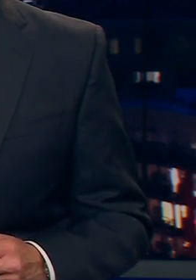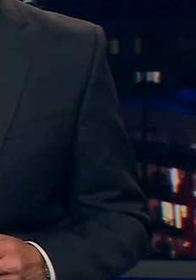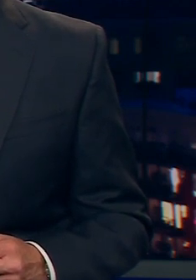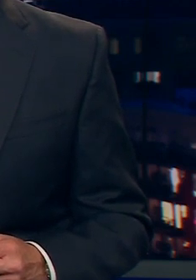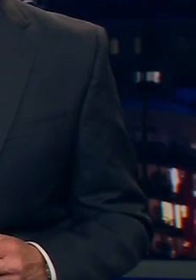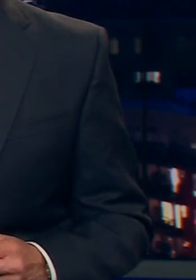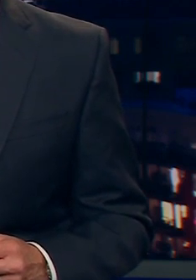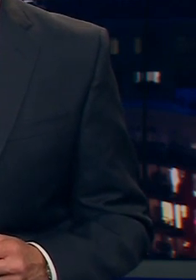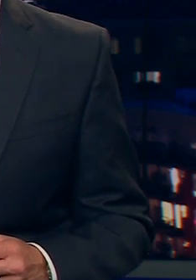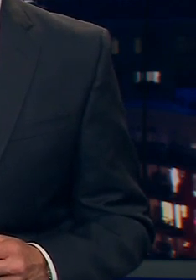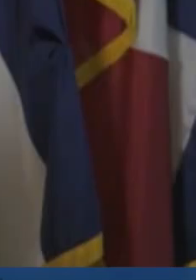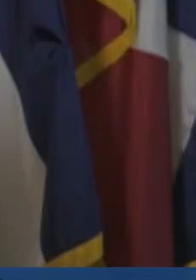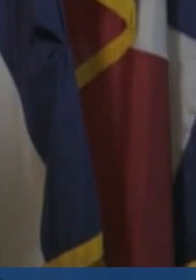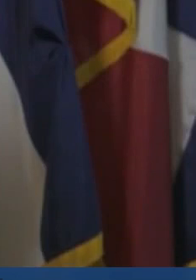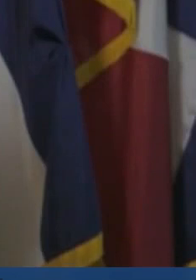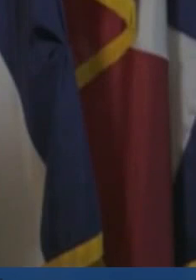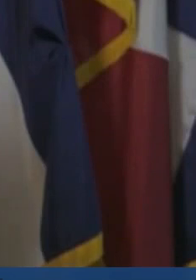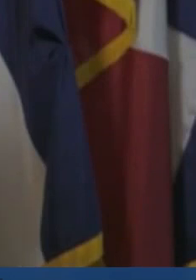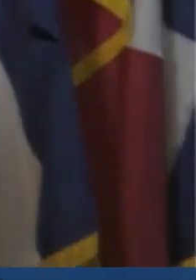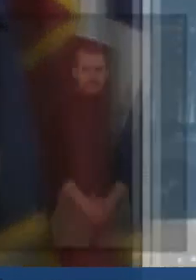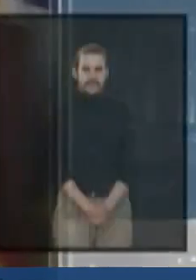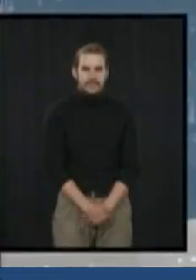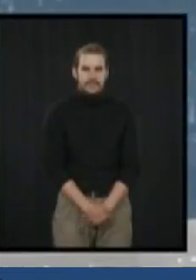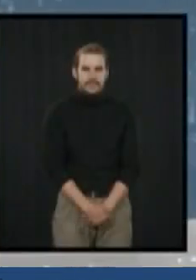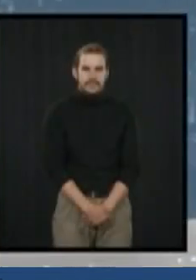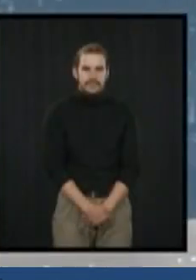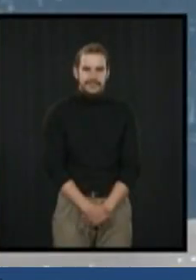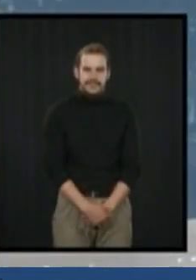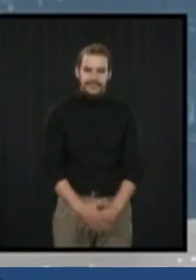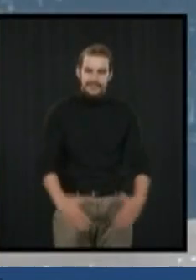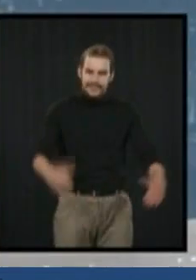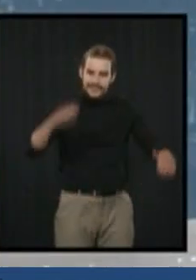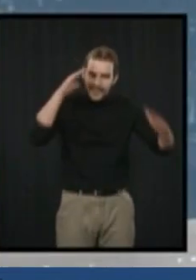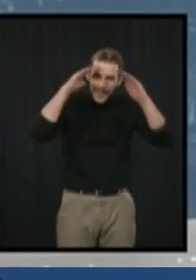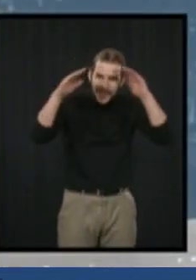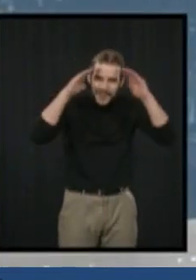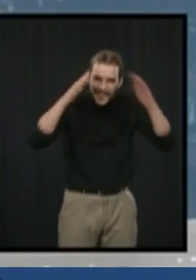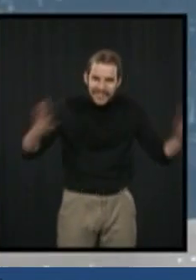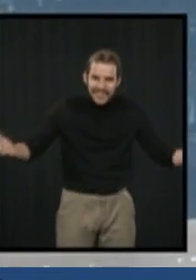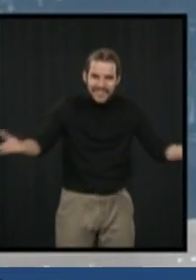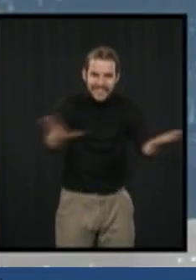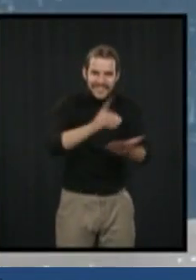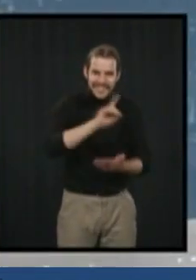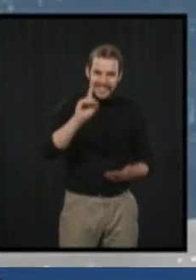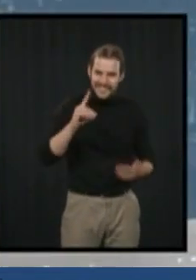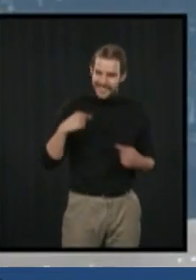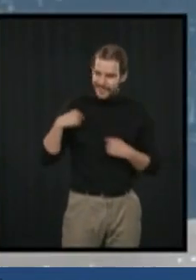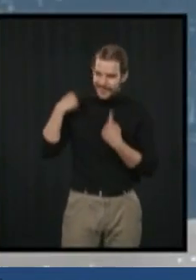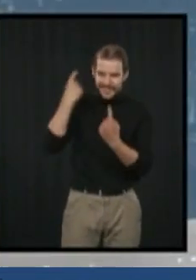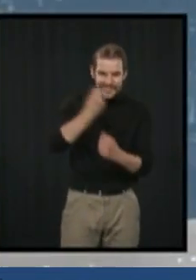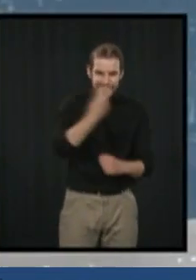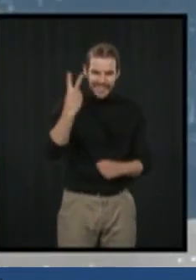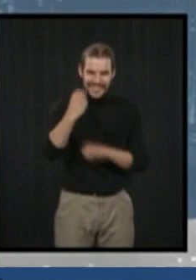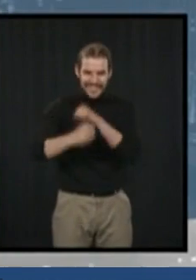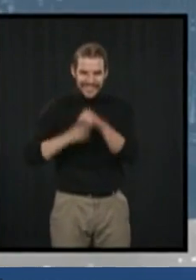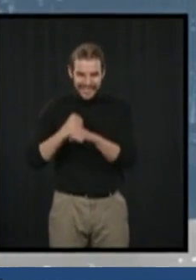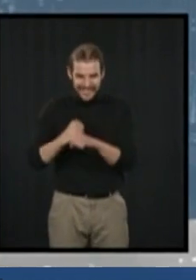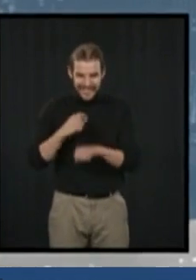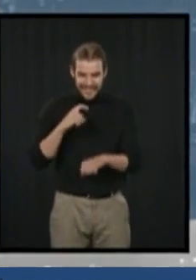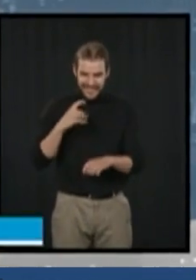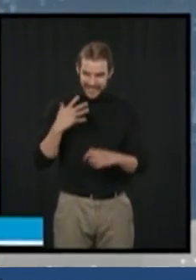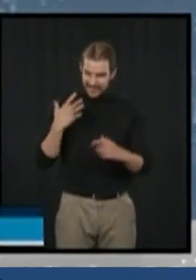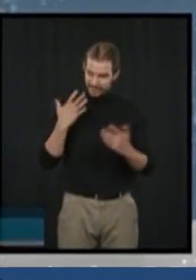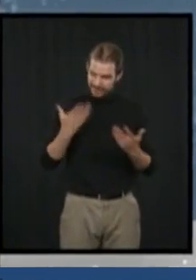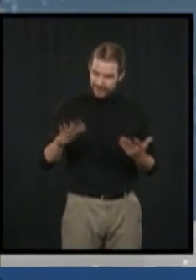he's most proud of. Hello, Denver. After 12 years, my time as your mayor is coming to a close. In his